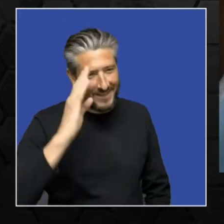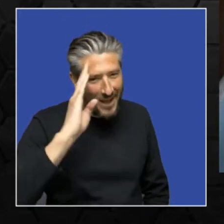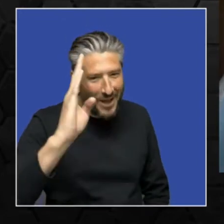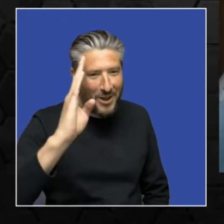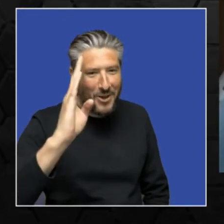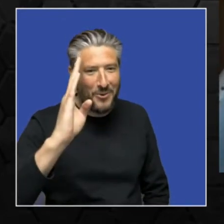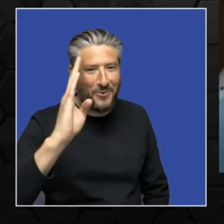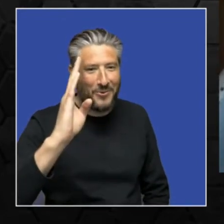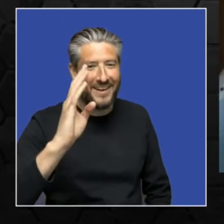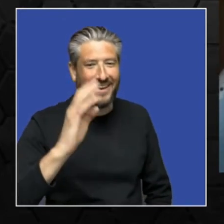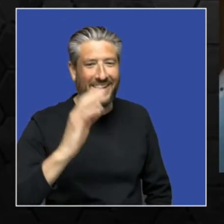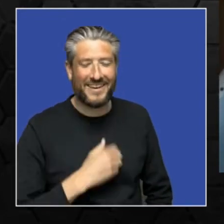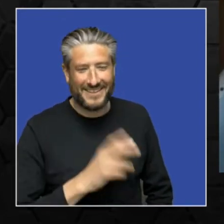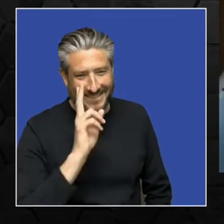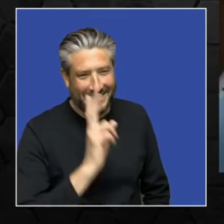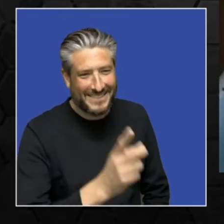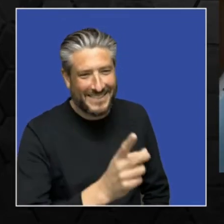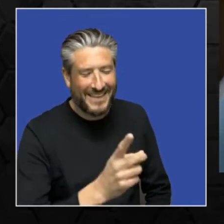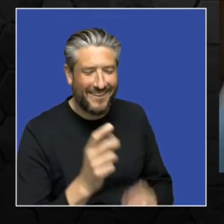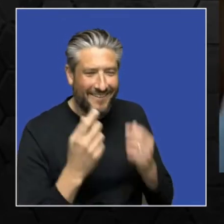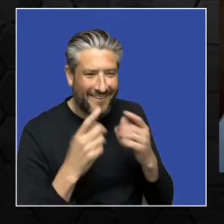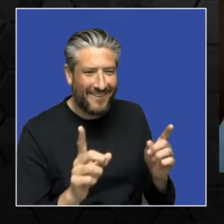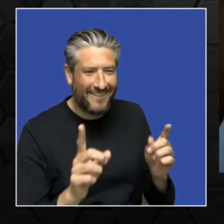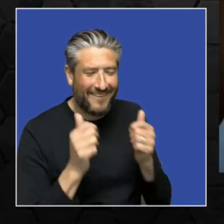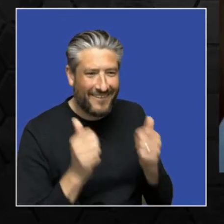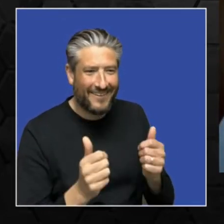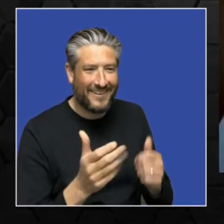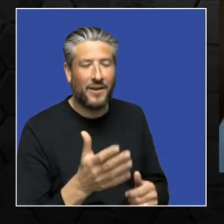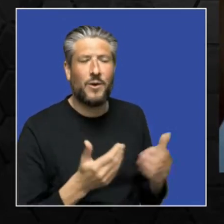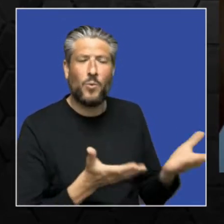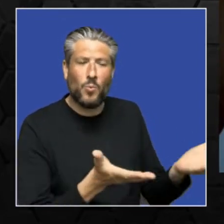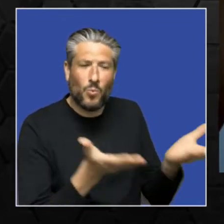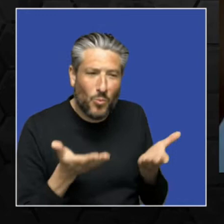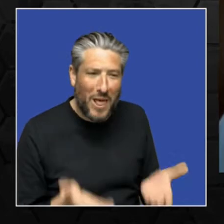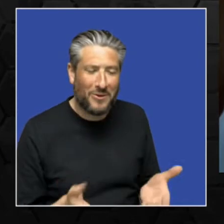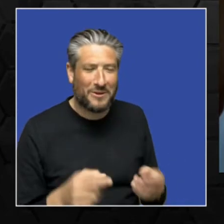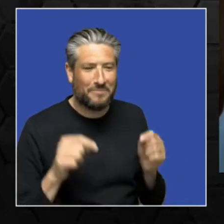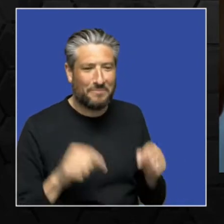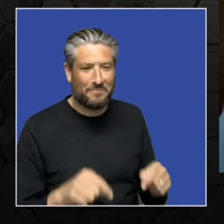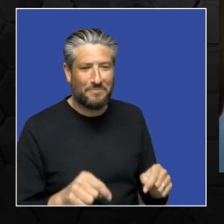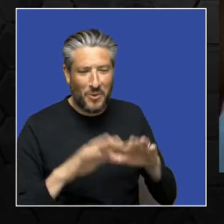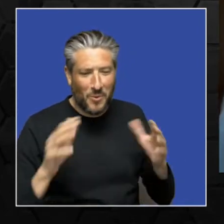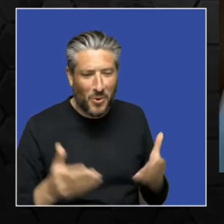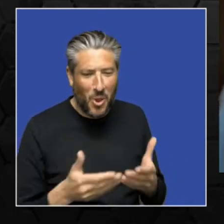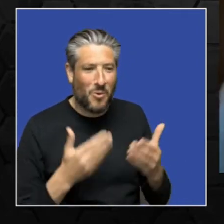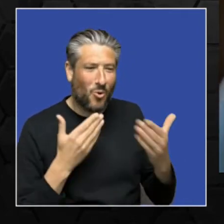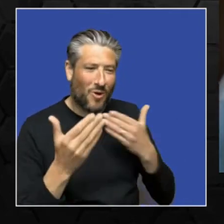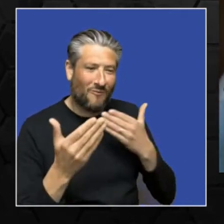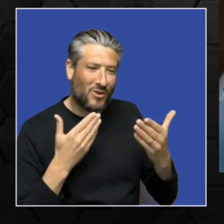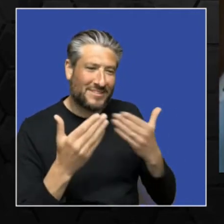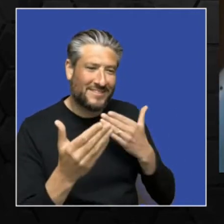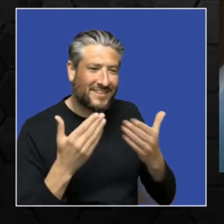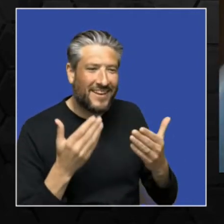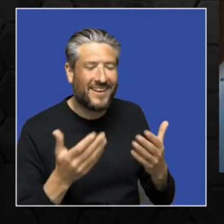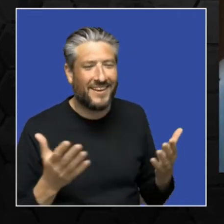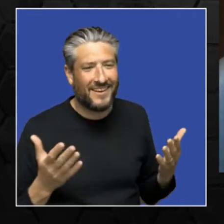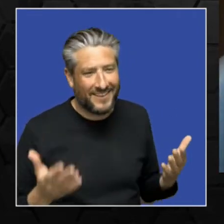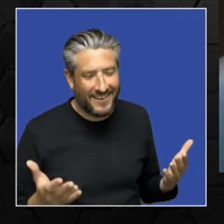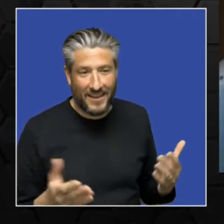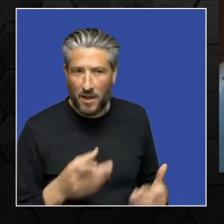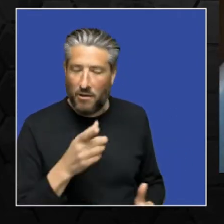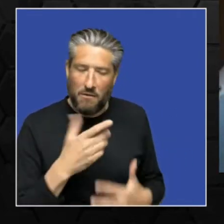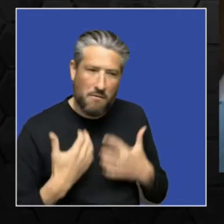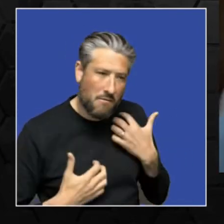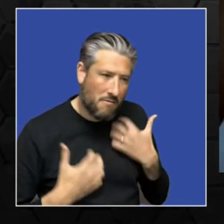That's welcome to the Global AI Student Conference. And Thank you. I've heard you have a super exciting talk coming up about